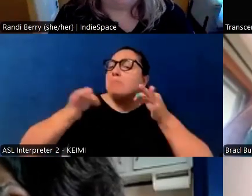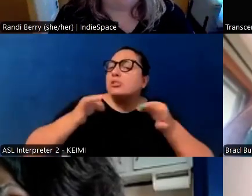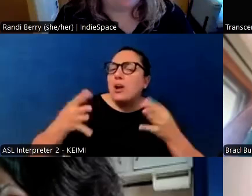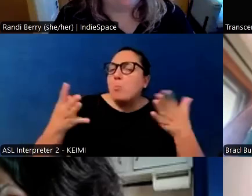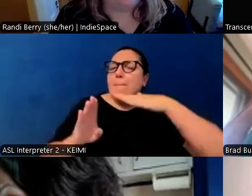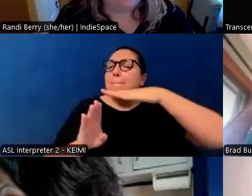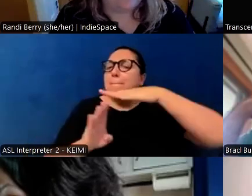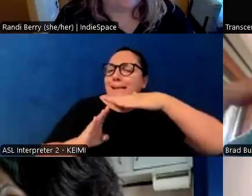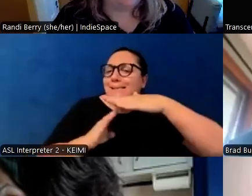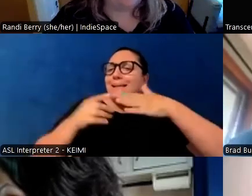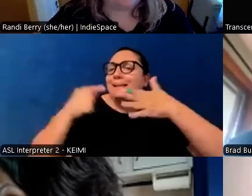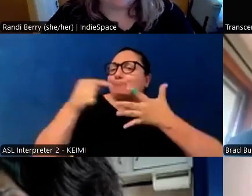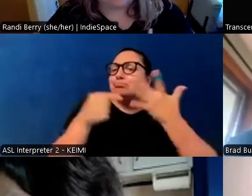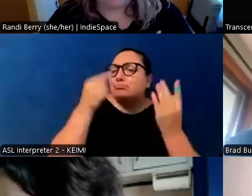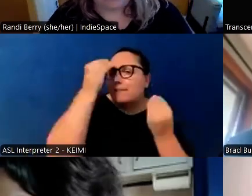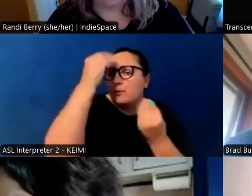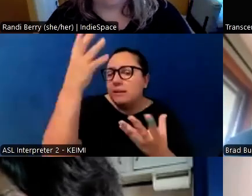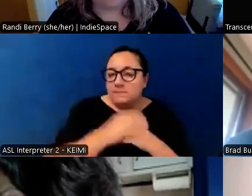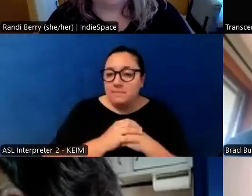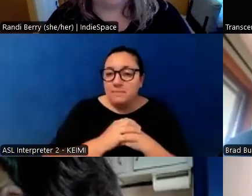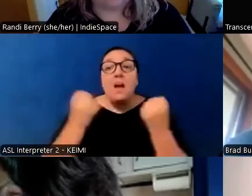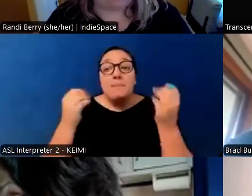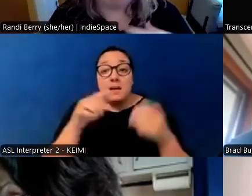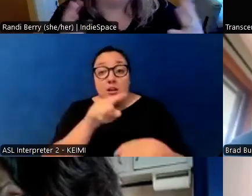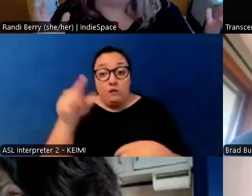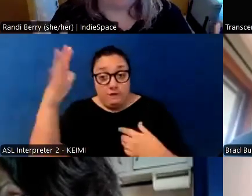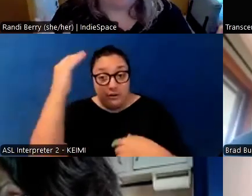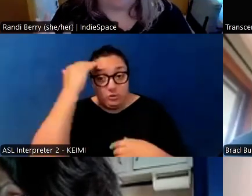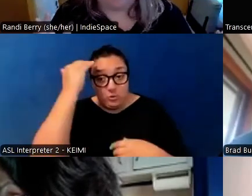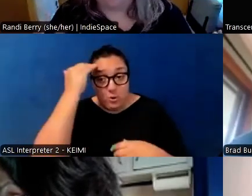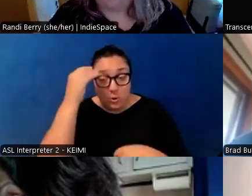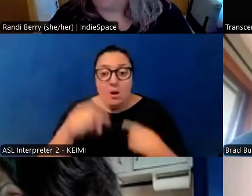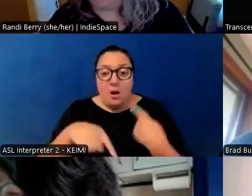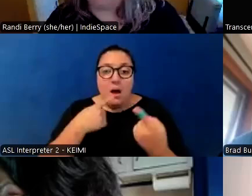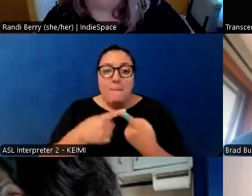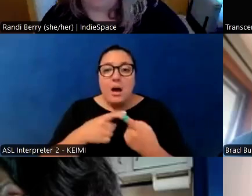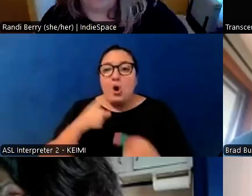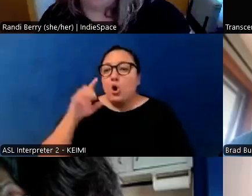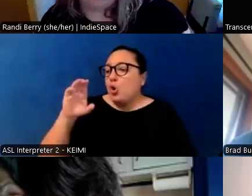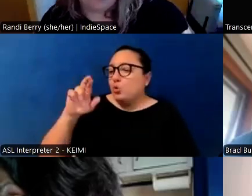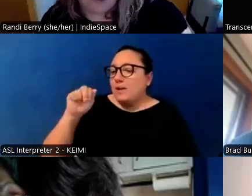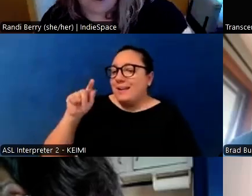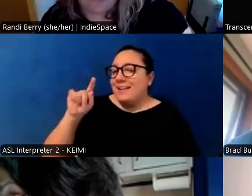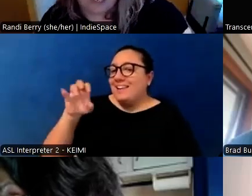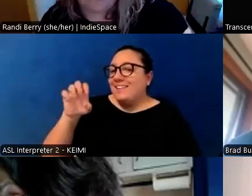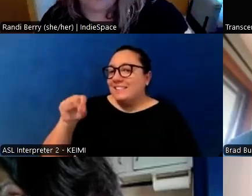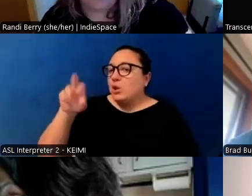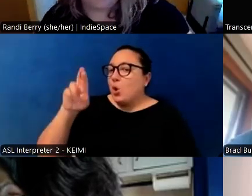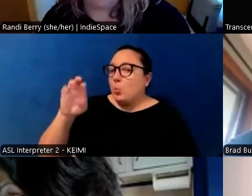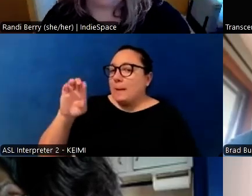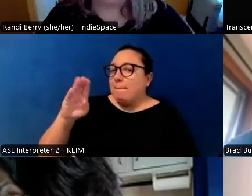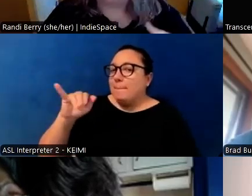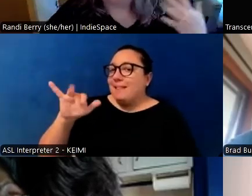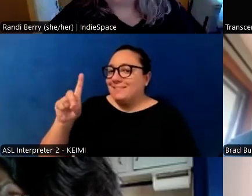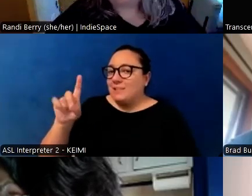And many of you know that about Creatives Rebuild New York. If you do know about Creatives